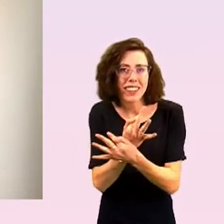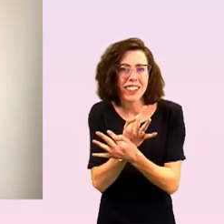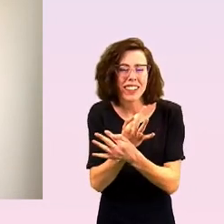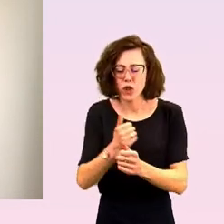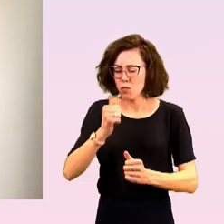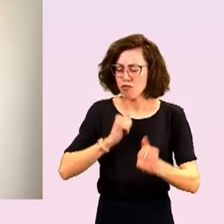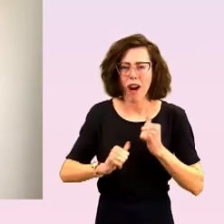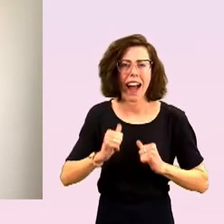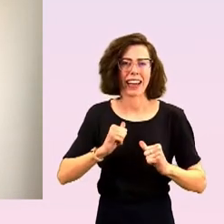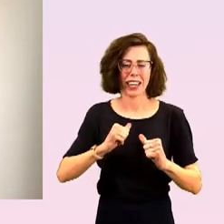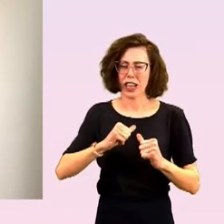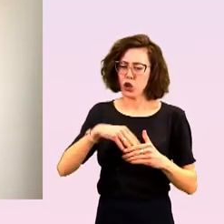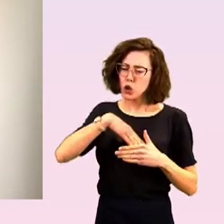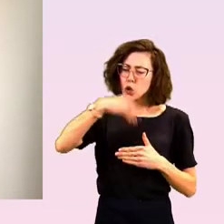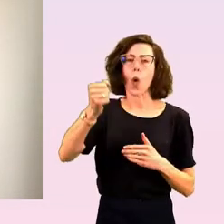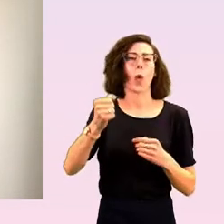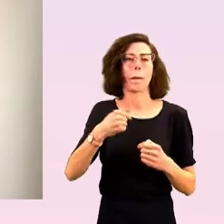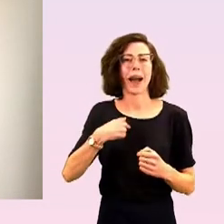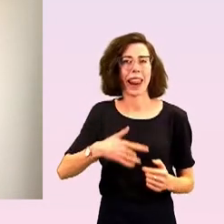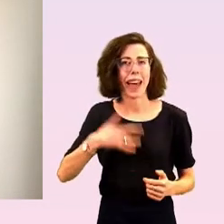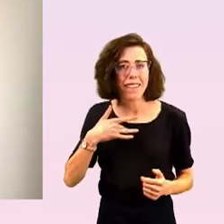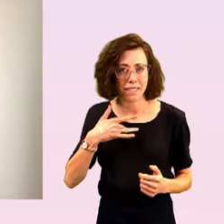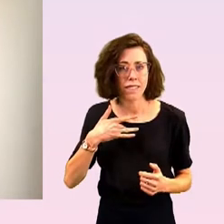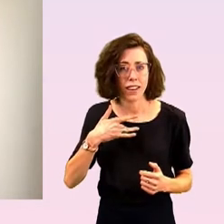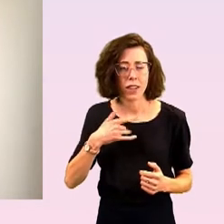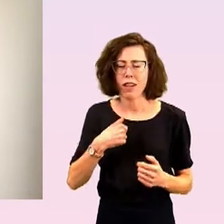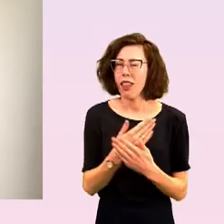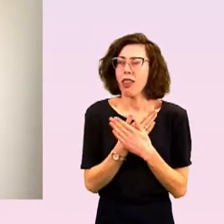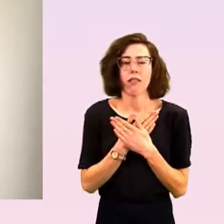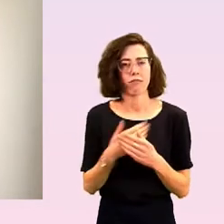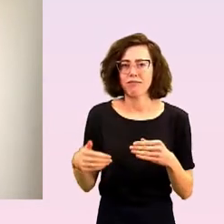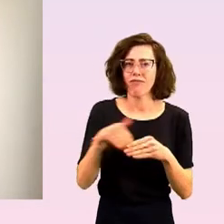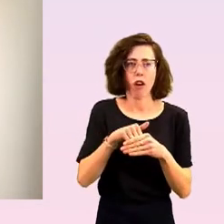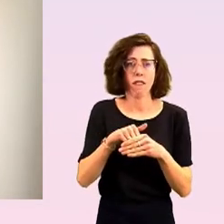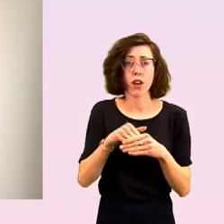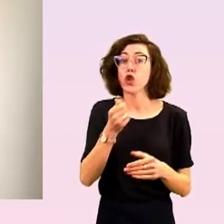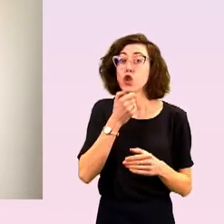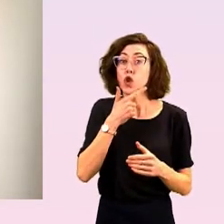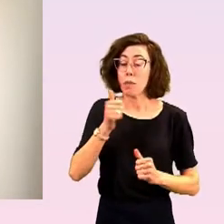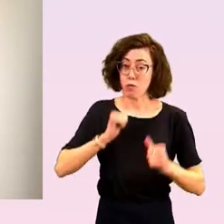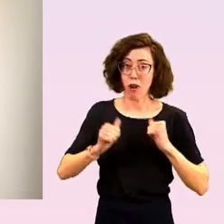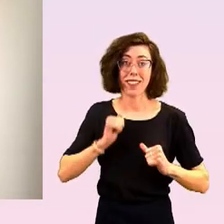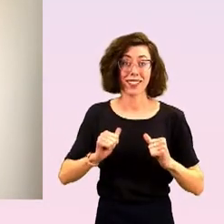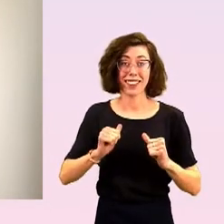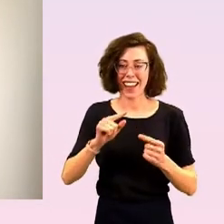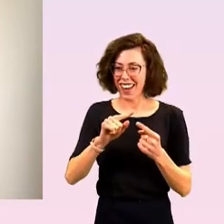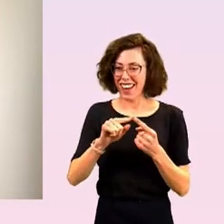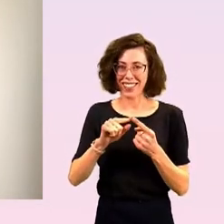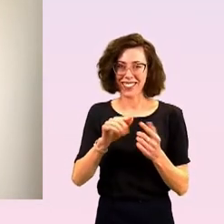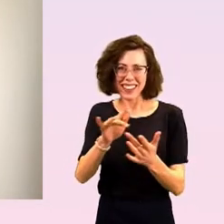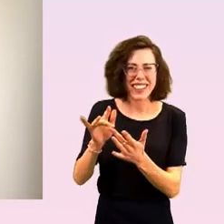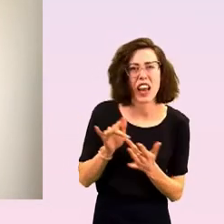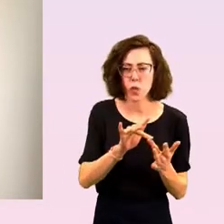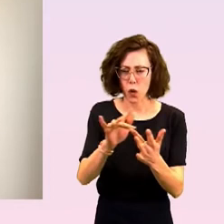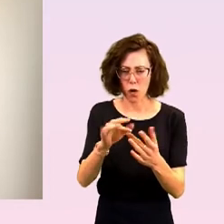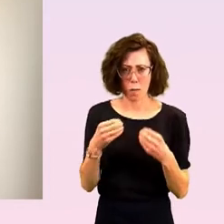of my life. And so I always love being part of, particularly Dublin Pride, being part of a network within my